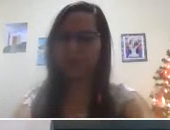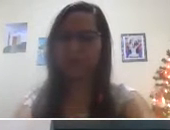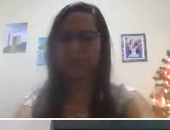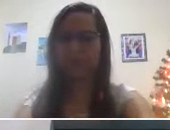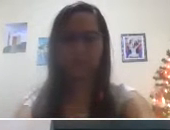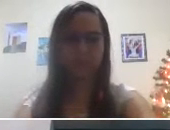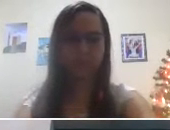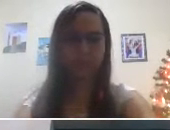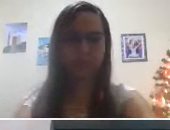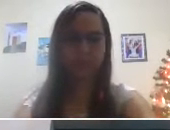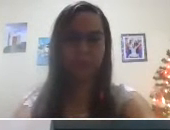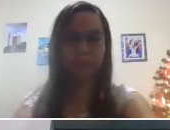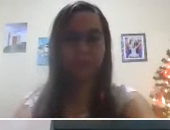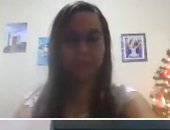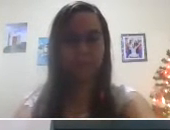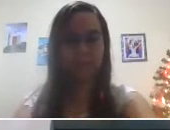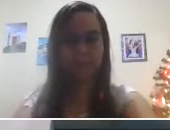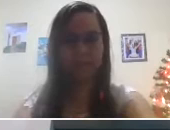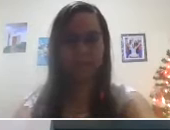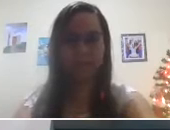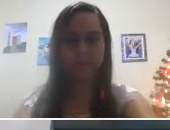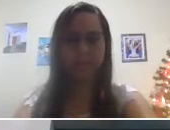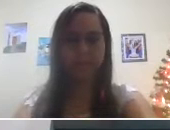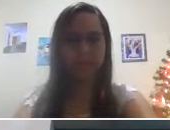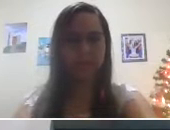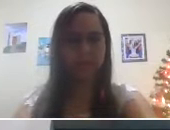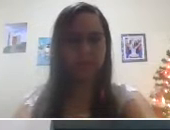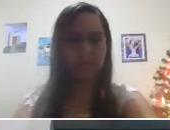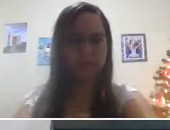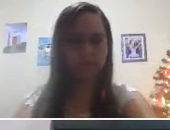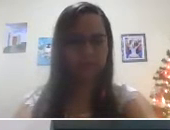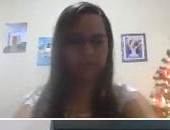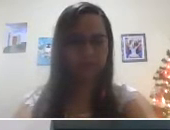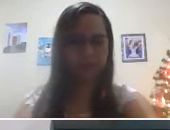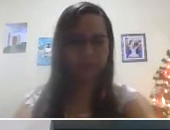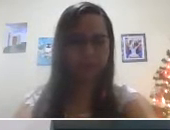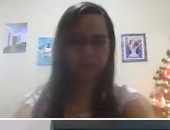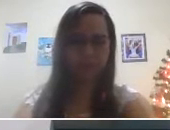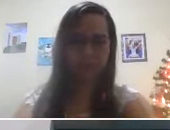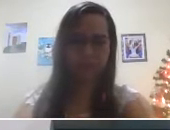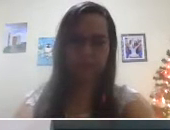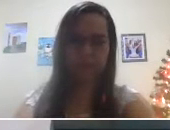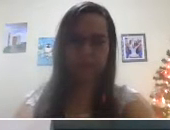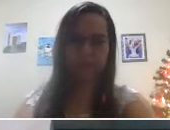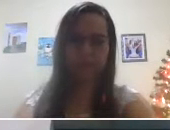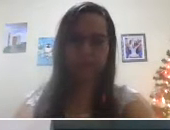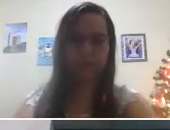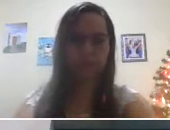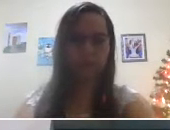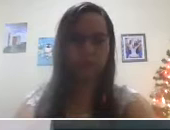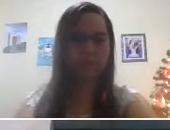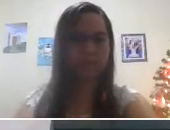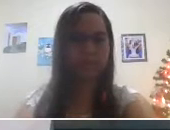What are they like? Because we're describing personality. Oh, okay. Uh-huh. Over here we have